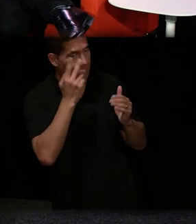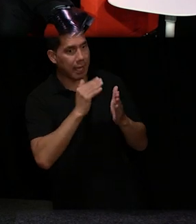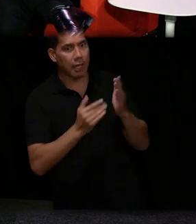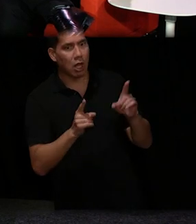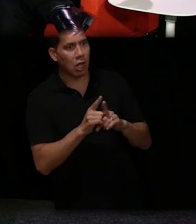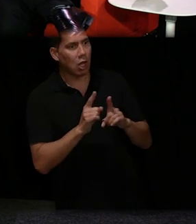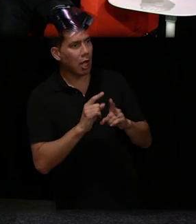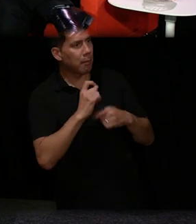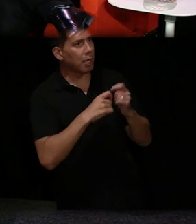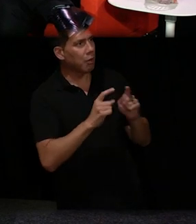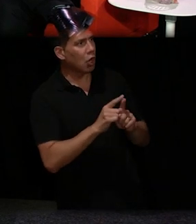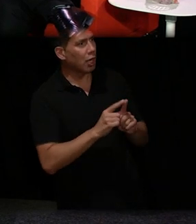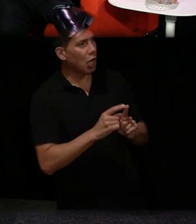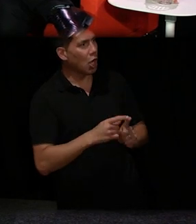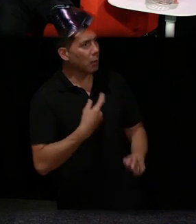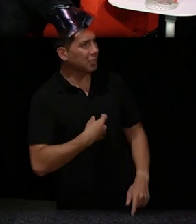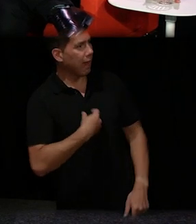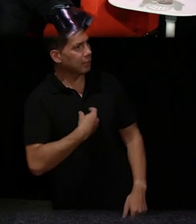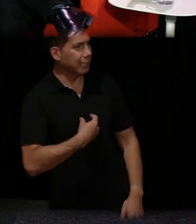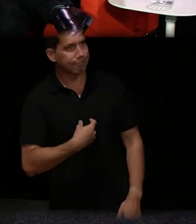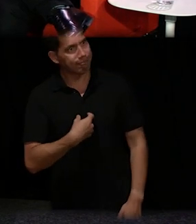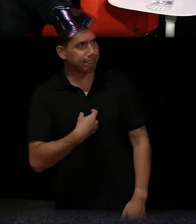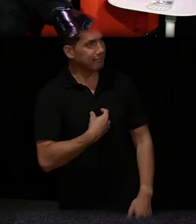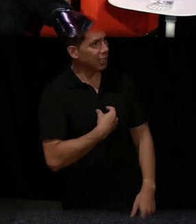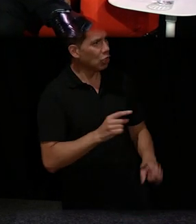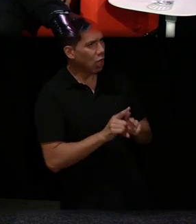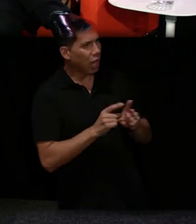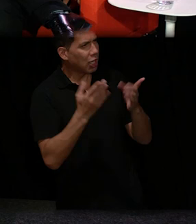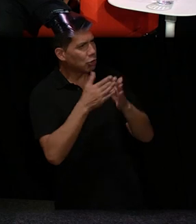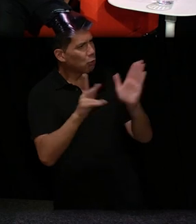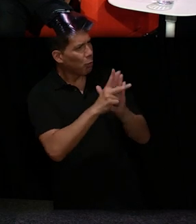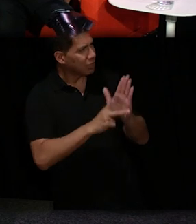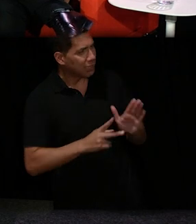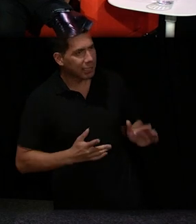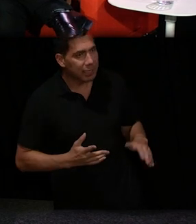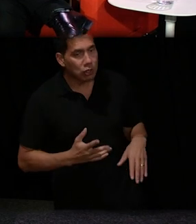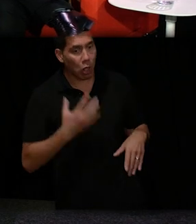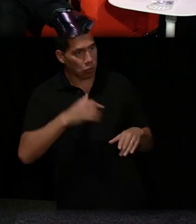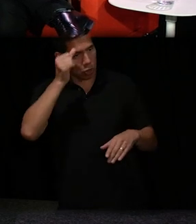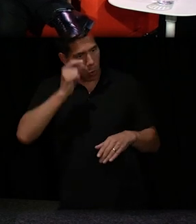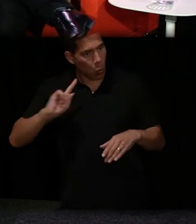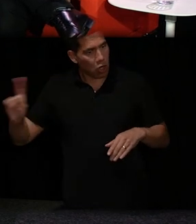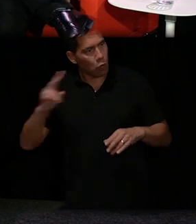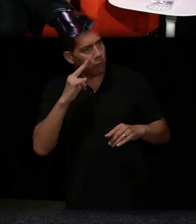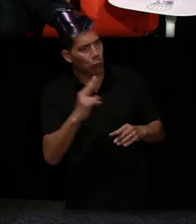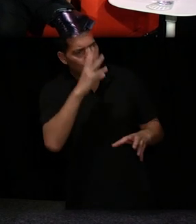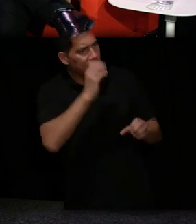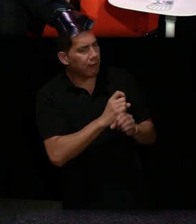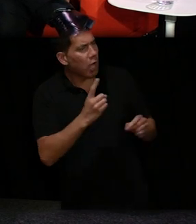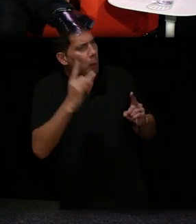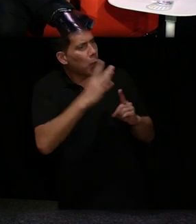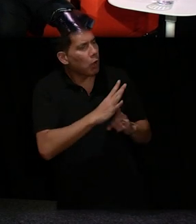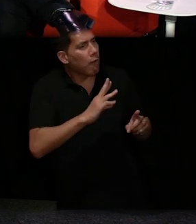as opposed to genuine kind of policy. And I just kind of wanted to know what your views are on that. How important do you think it is for people to have